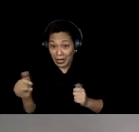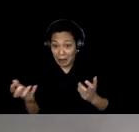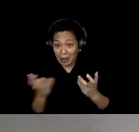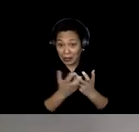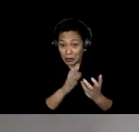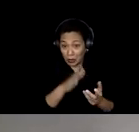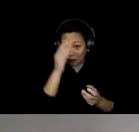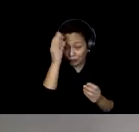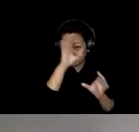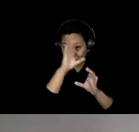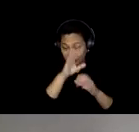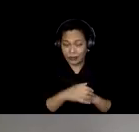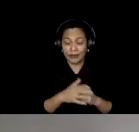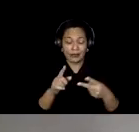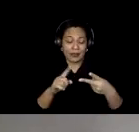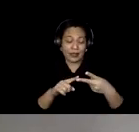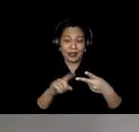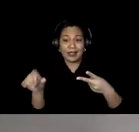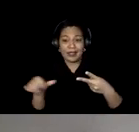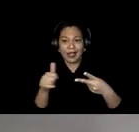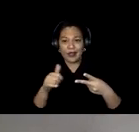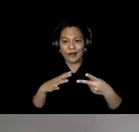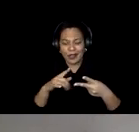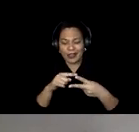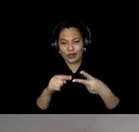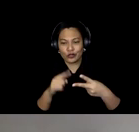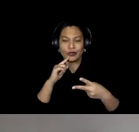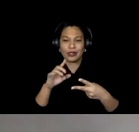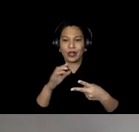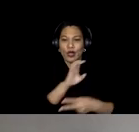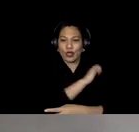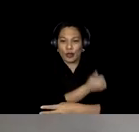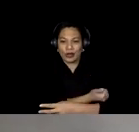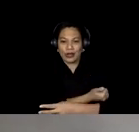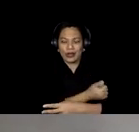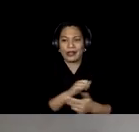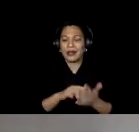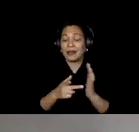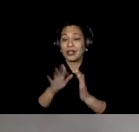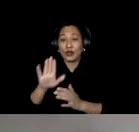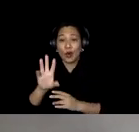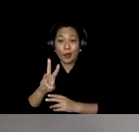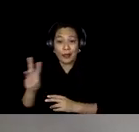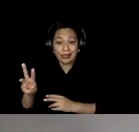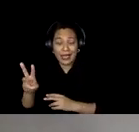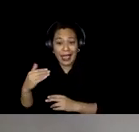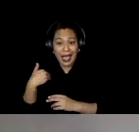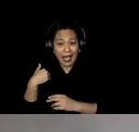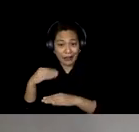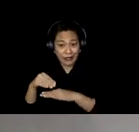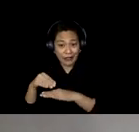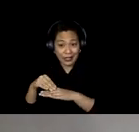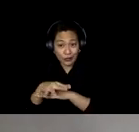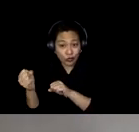is authority. And that's sort of like what kind of influence does your website have? And that's based